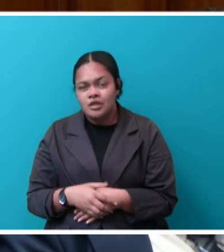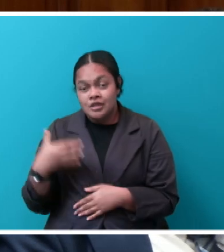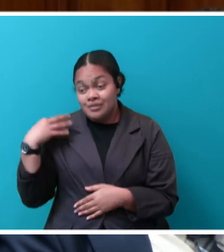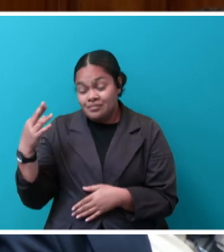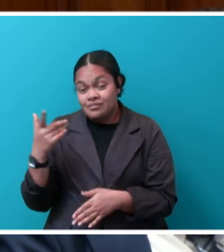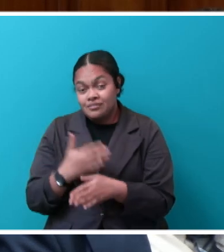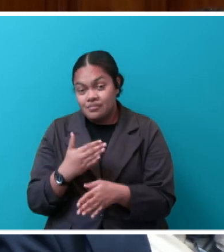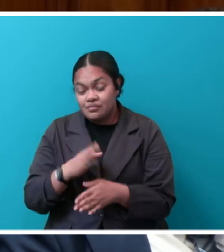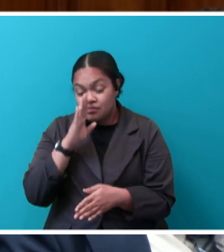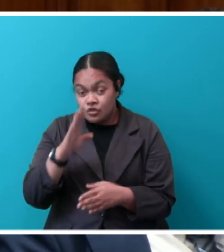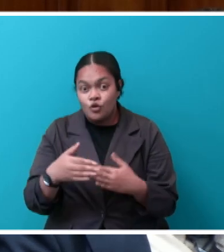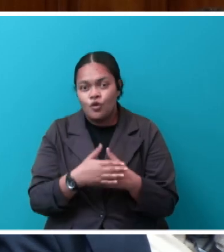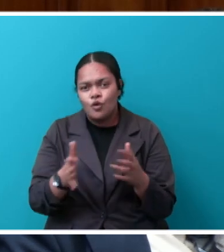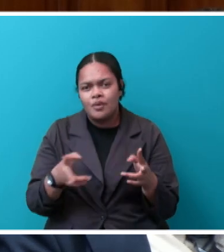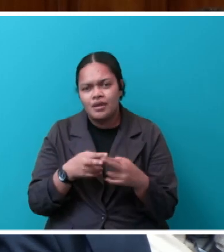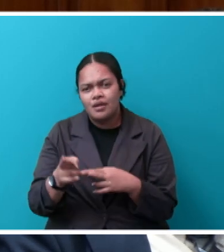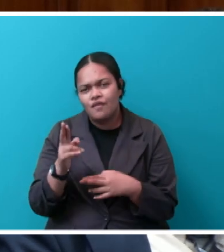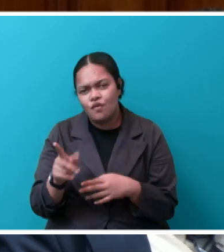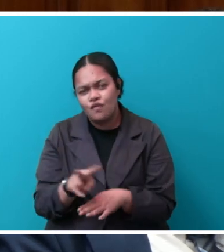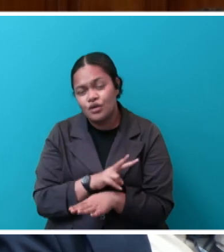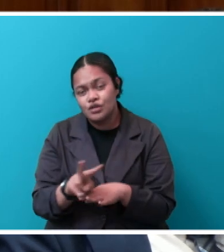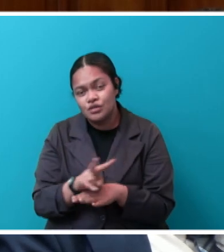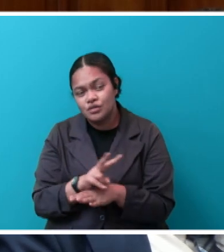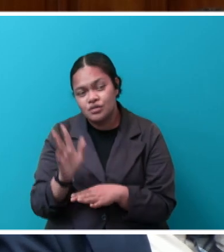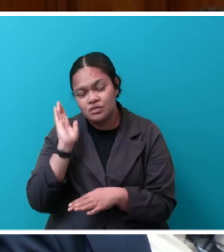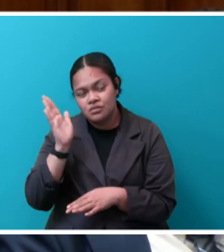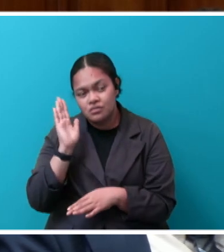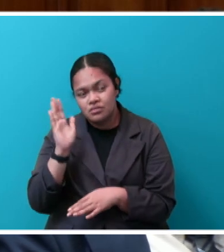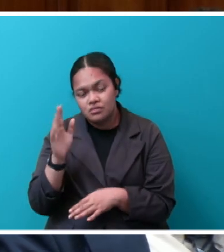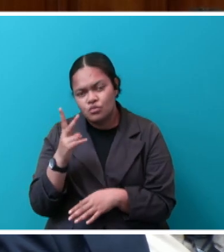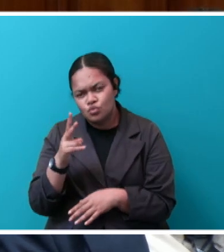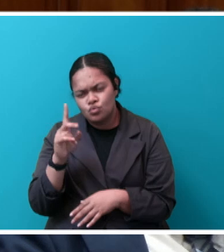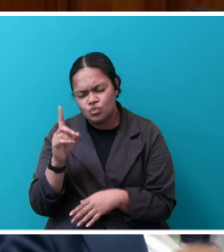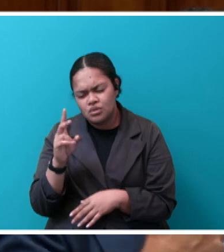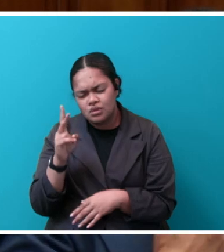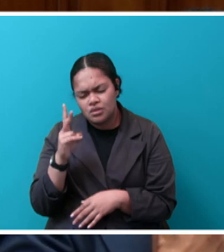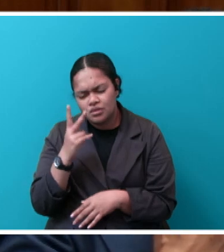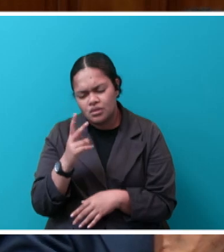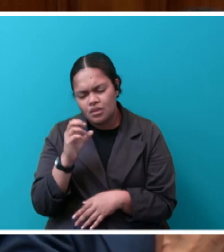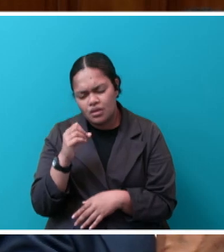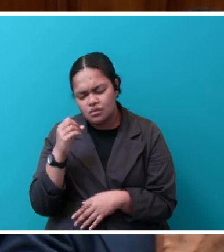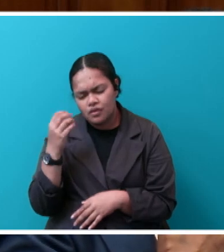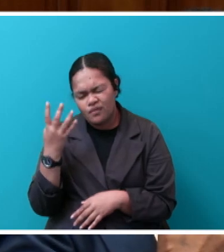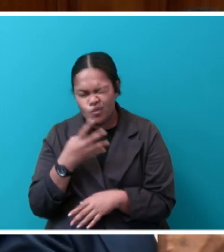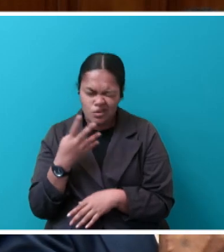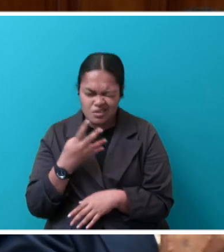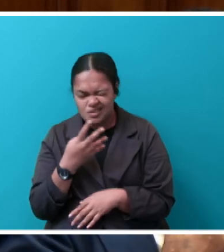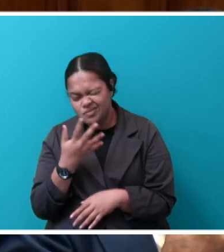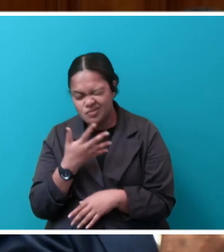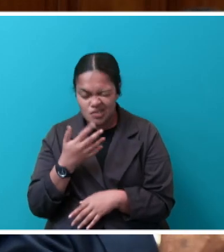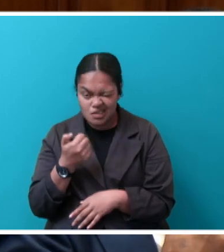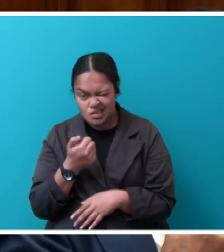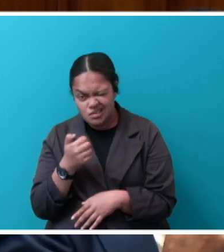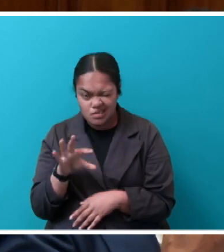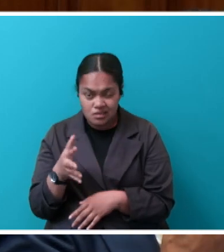the opening of the technical colleges in 2014, I believe, 16, 15, and